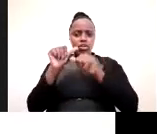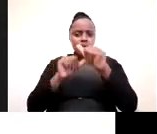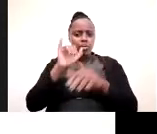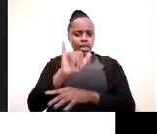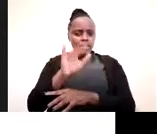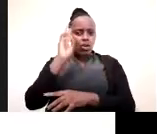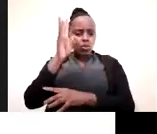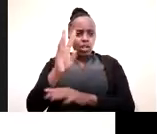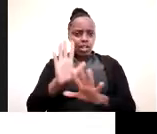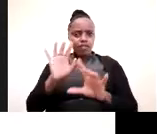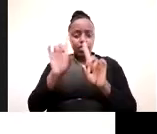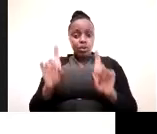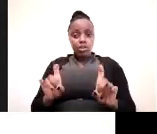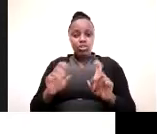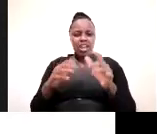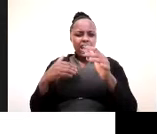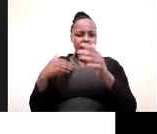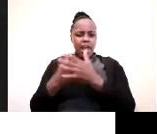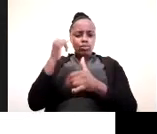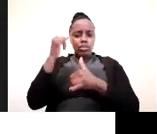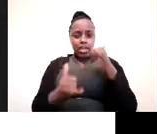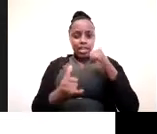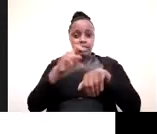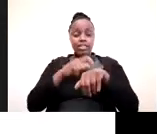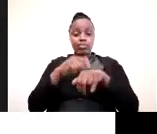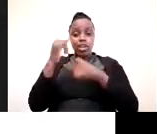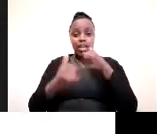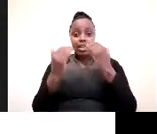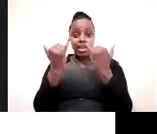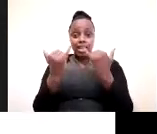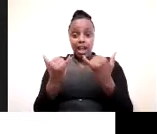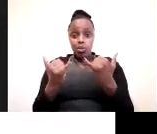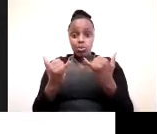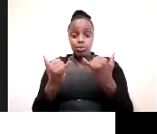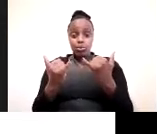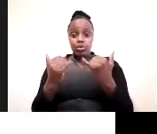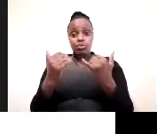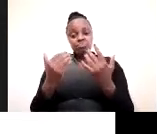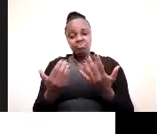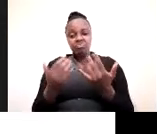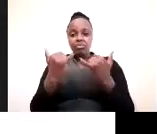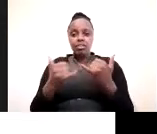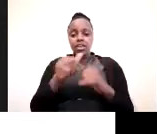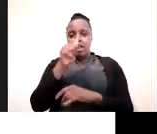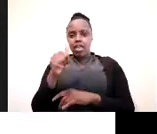those questions for the end. And right now, now that we have the framework